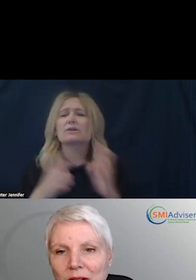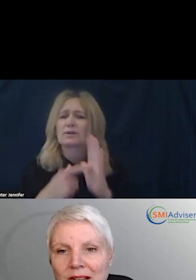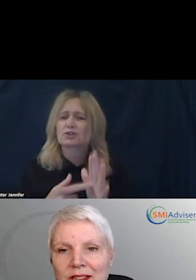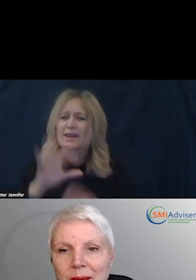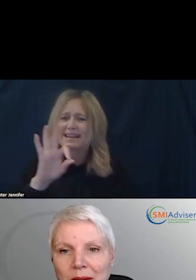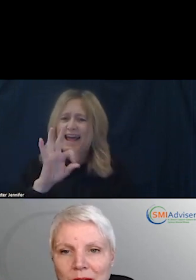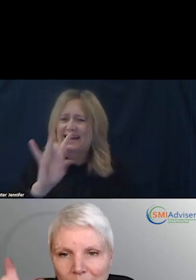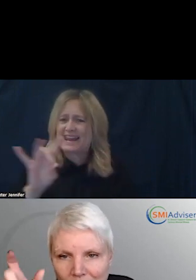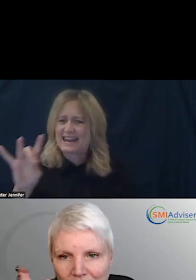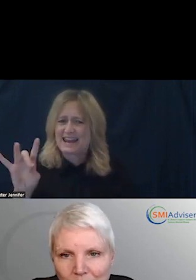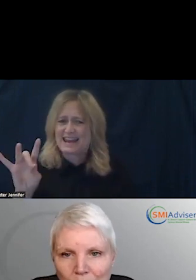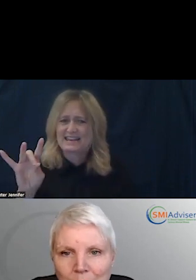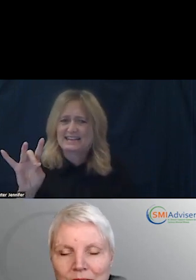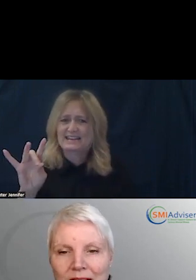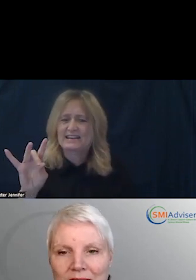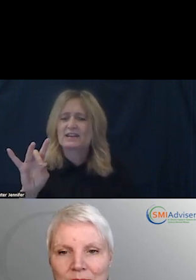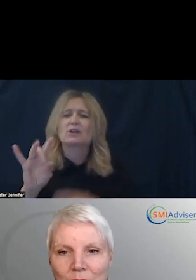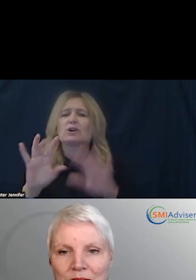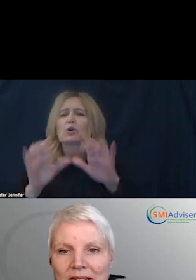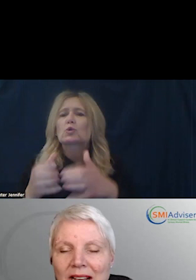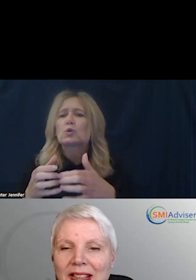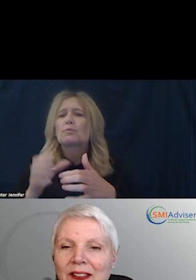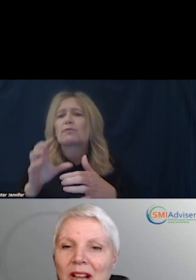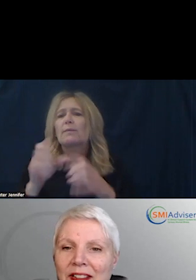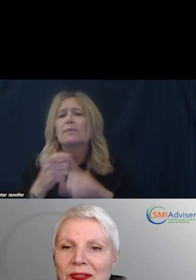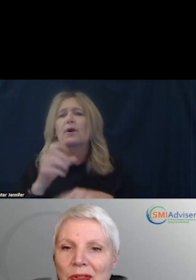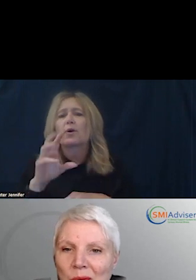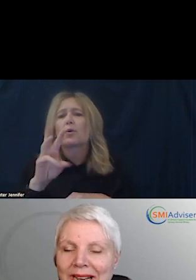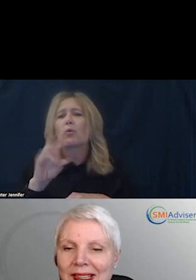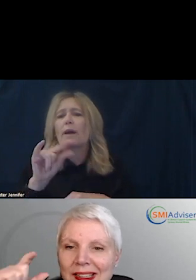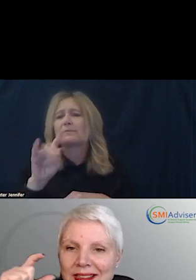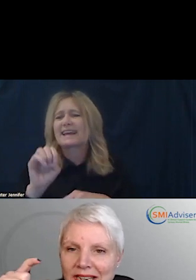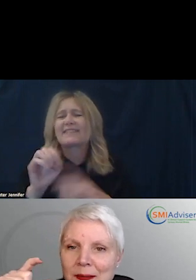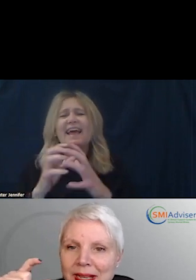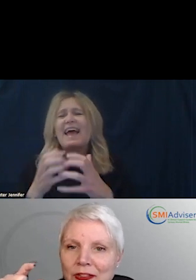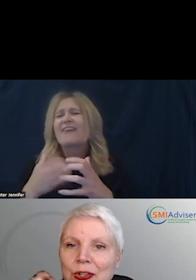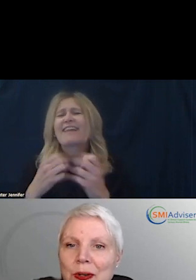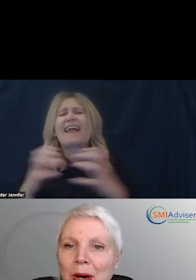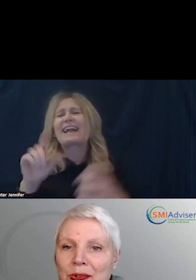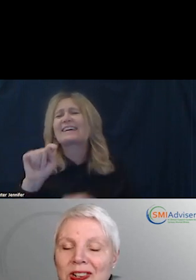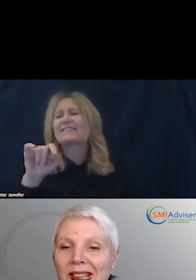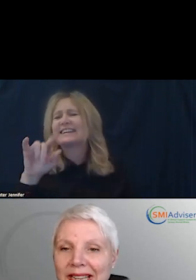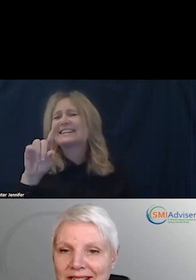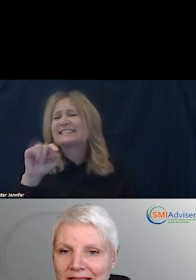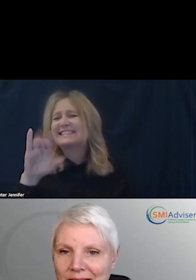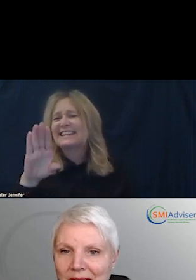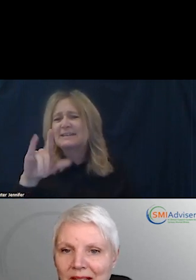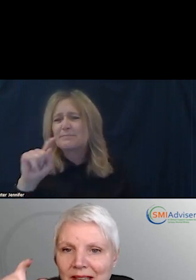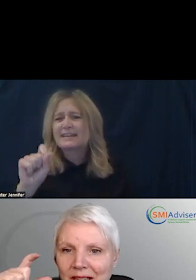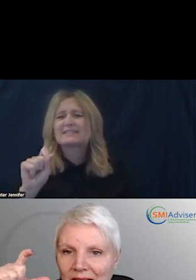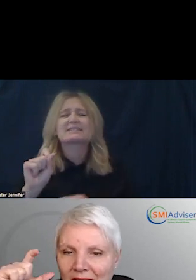988 subgroup of the SAMHSA website. They have lots of great little tidbits for you to post on